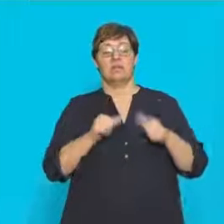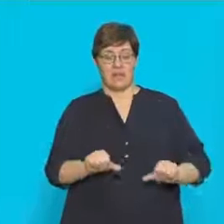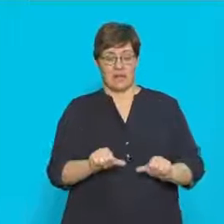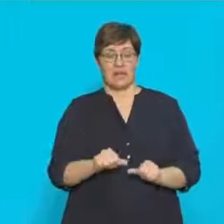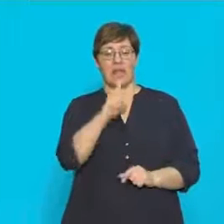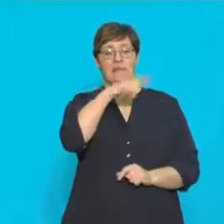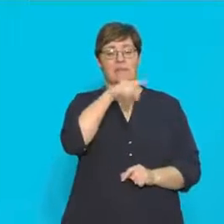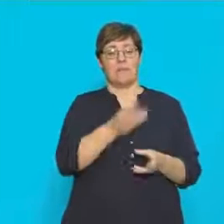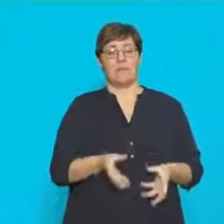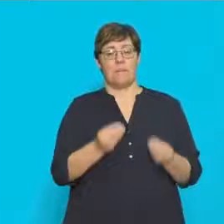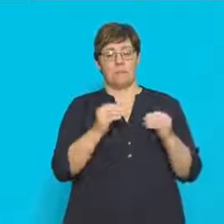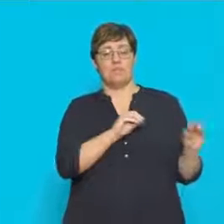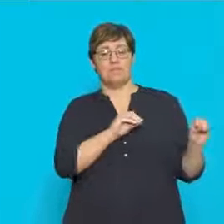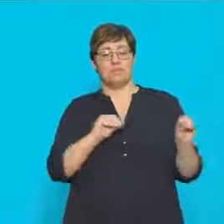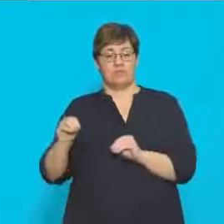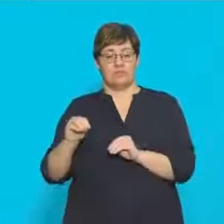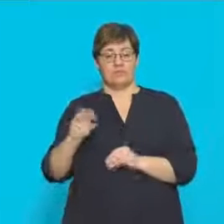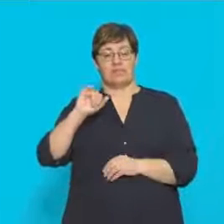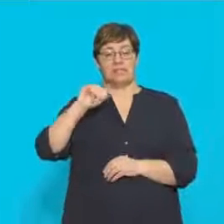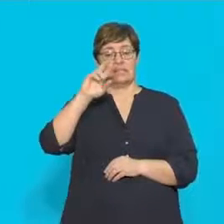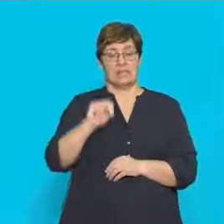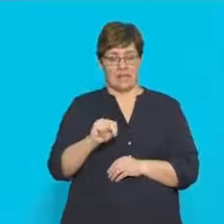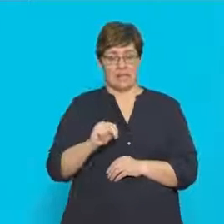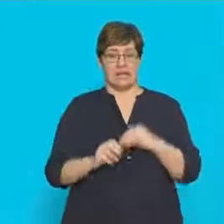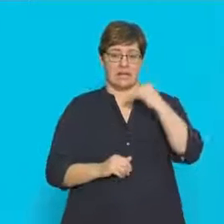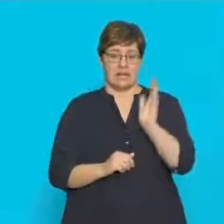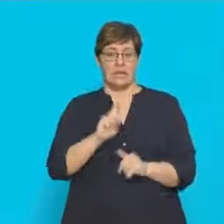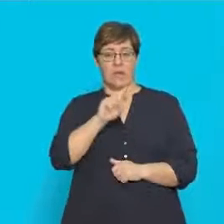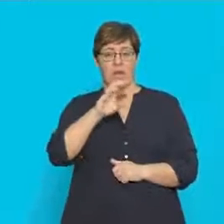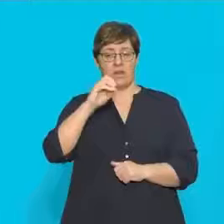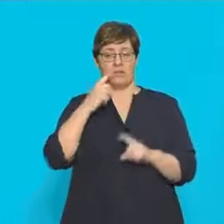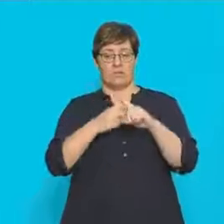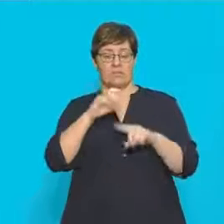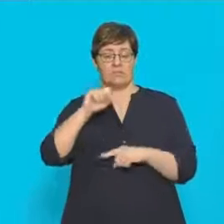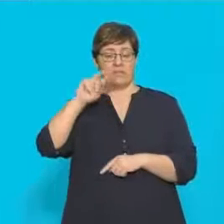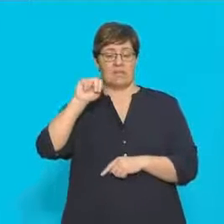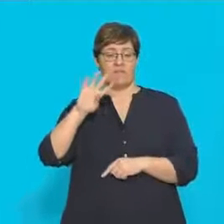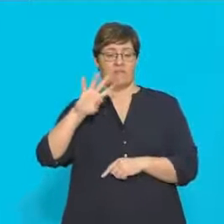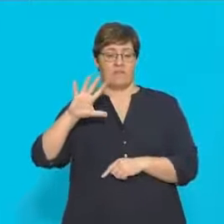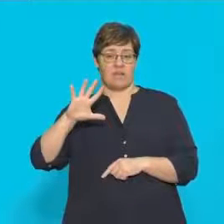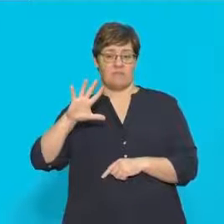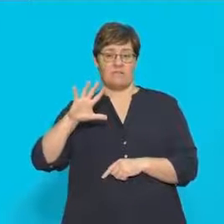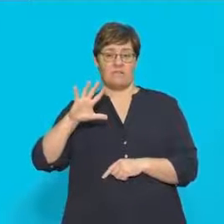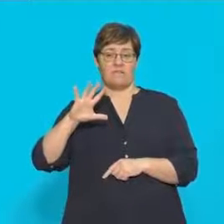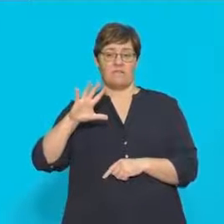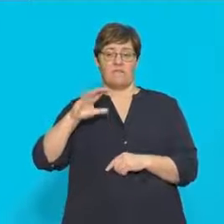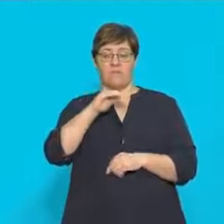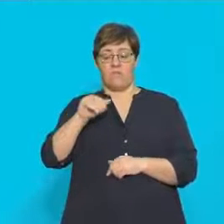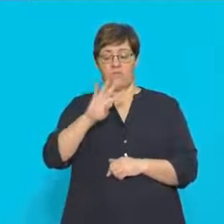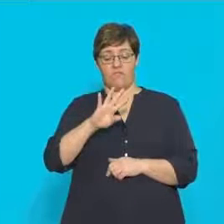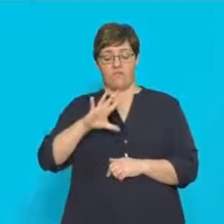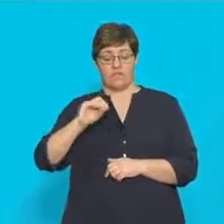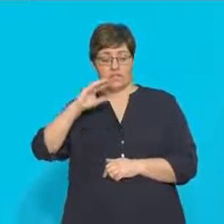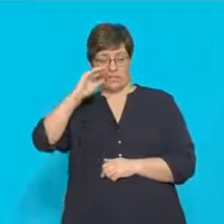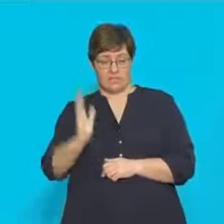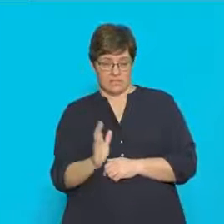finding theta, we're going to use the shift function on our calculator, and we're going to find the value of theta and round off our